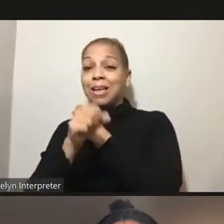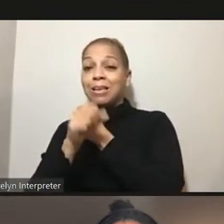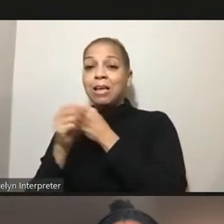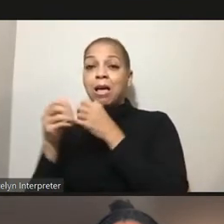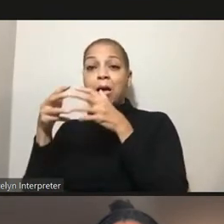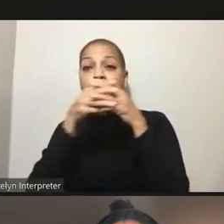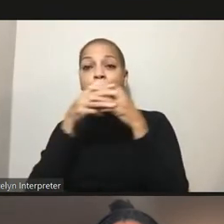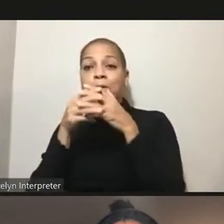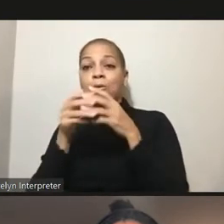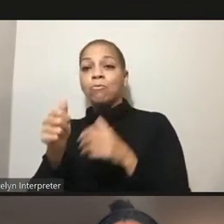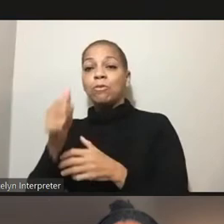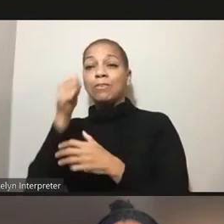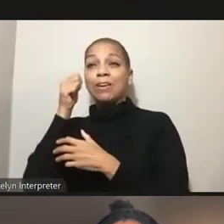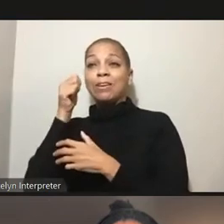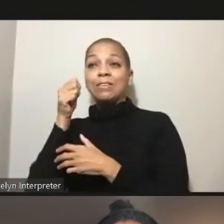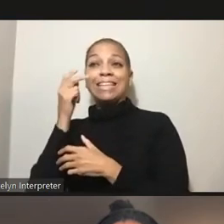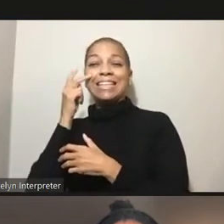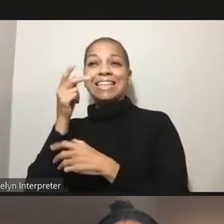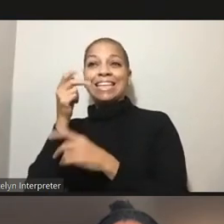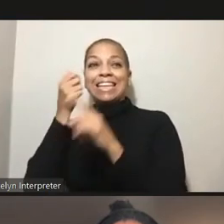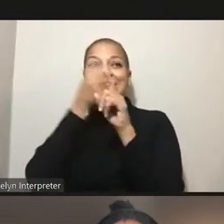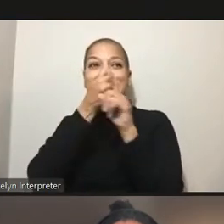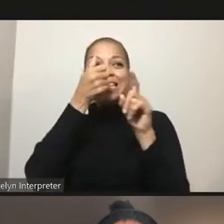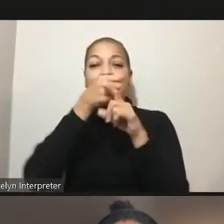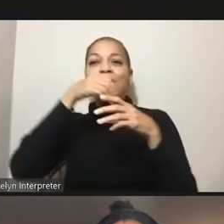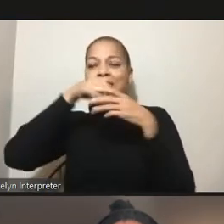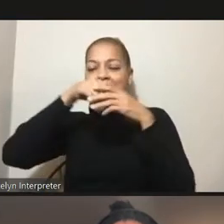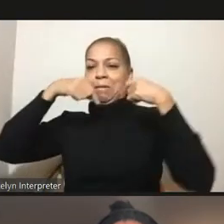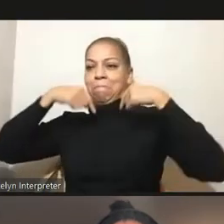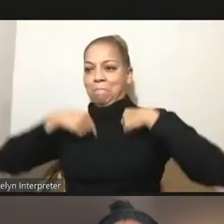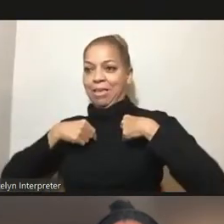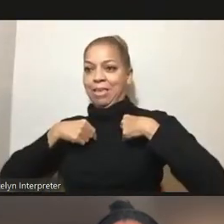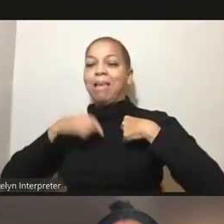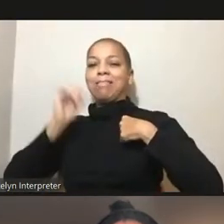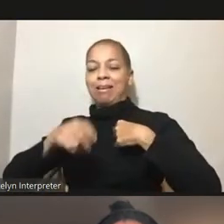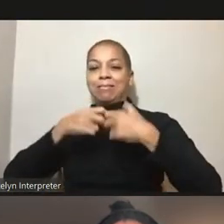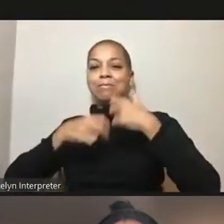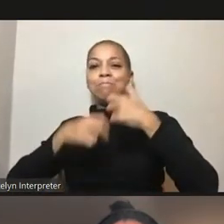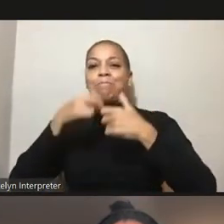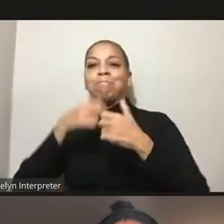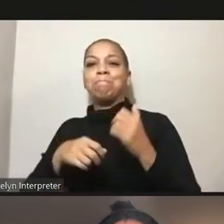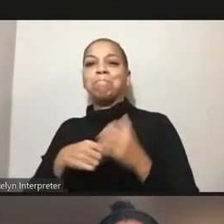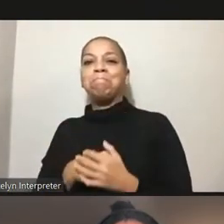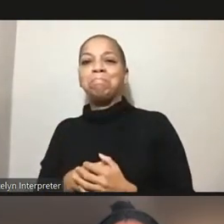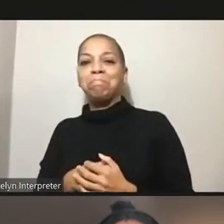refuses to see itself in me. And that's the crux of the problem.